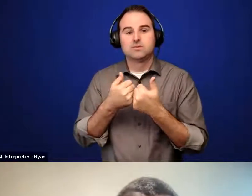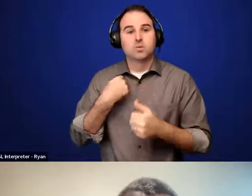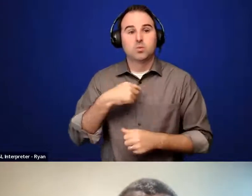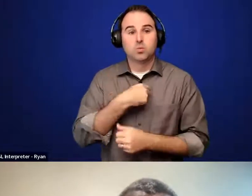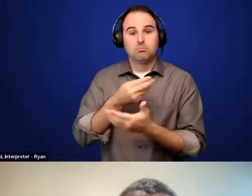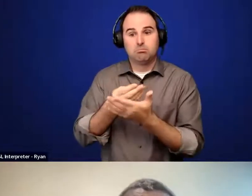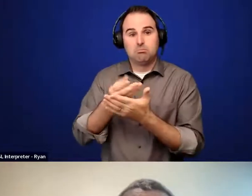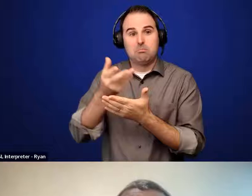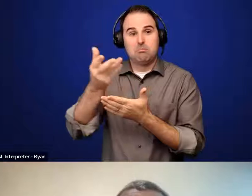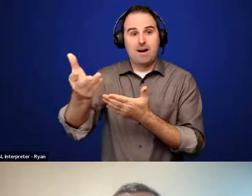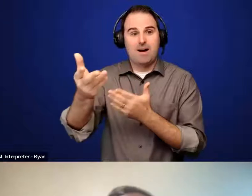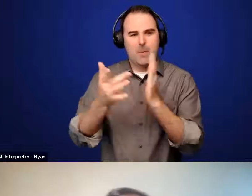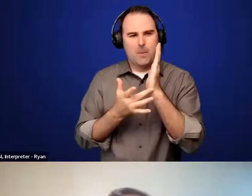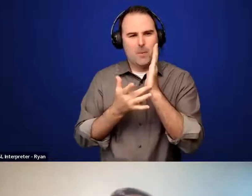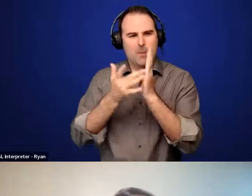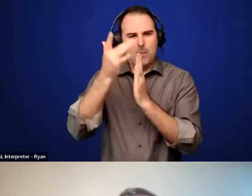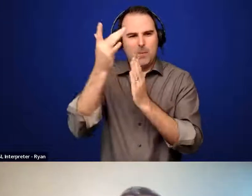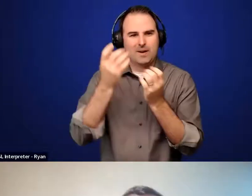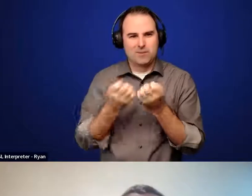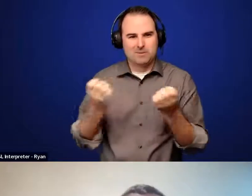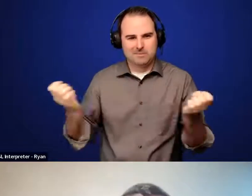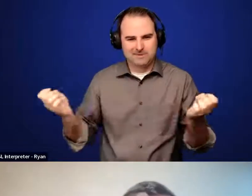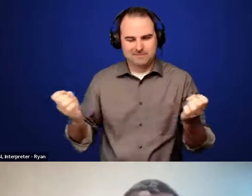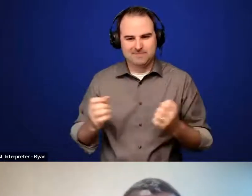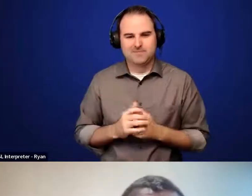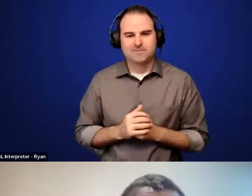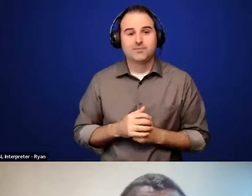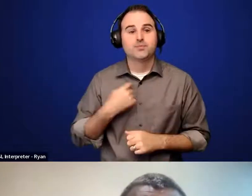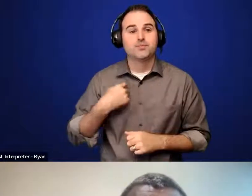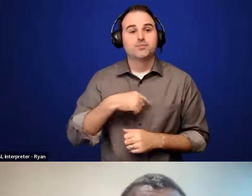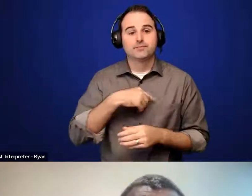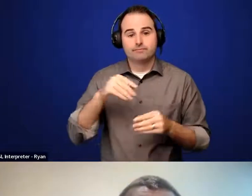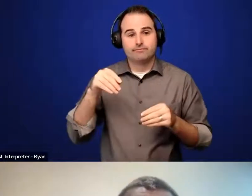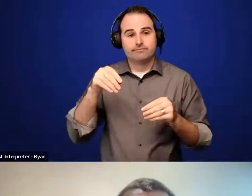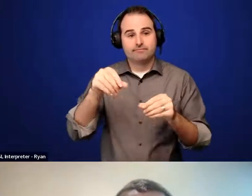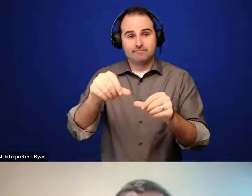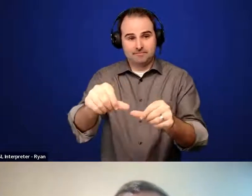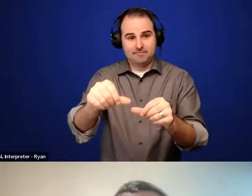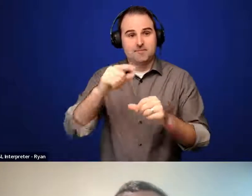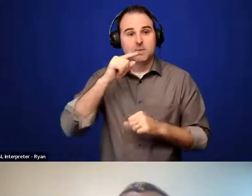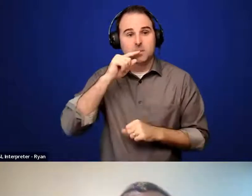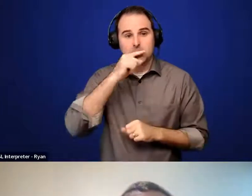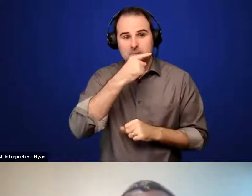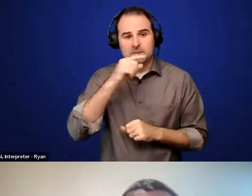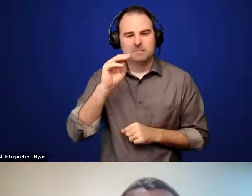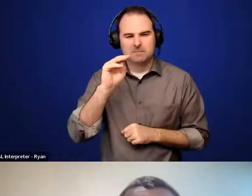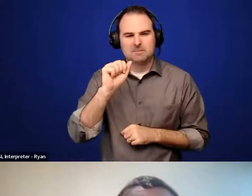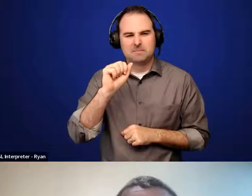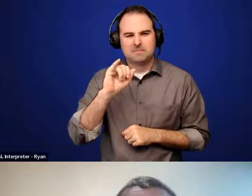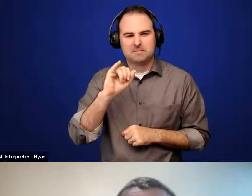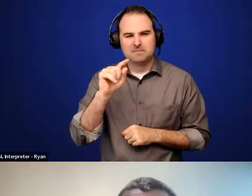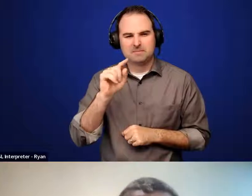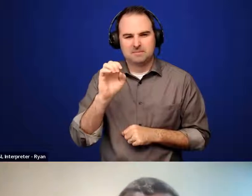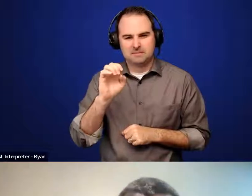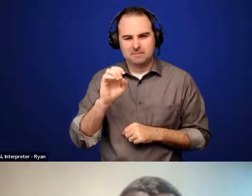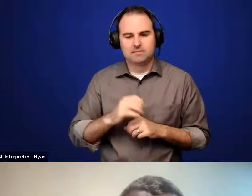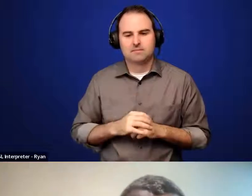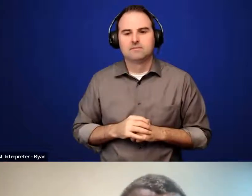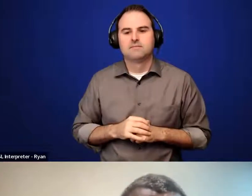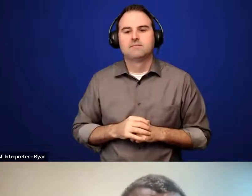equipment, whereby we plant maize and we are able to vary a number